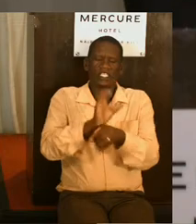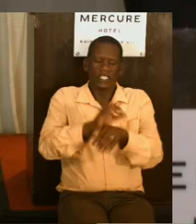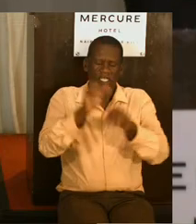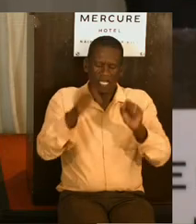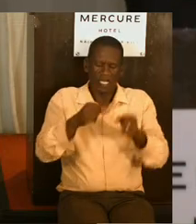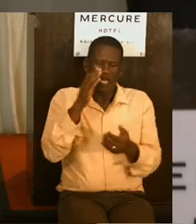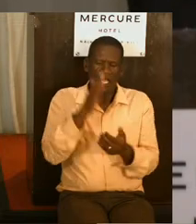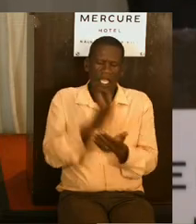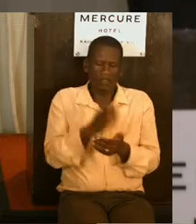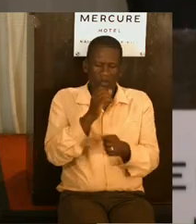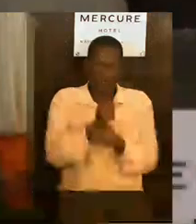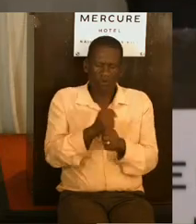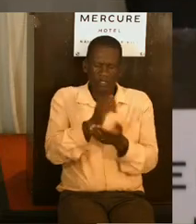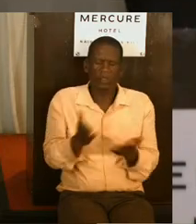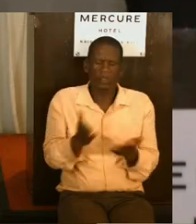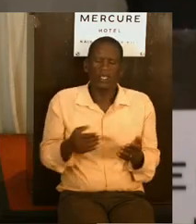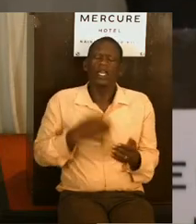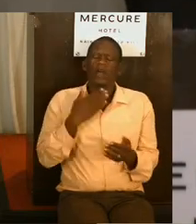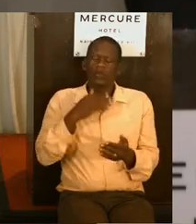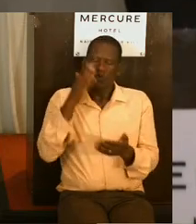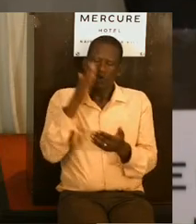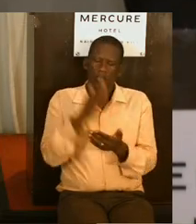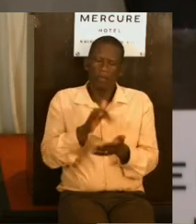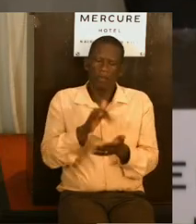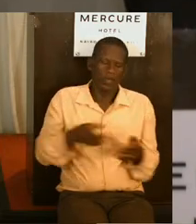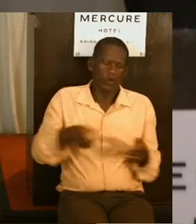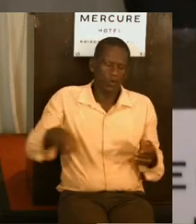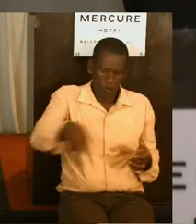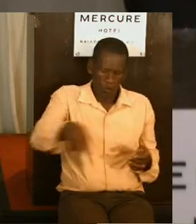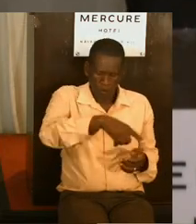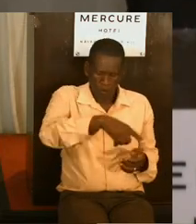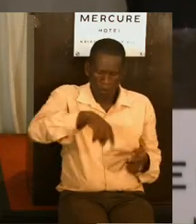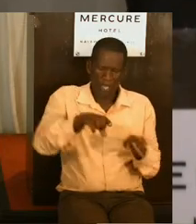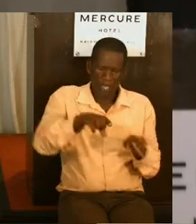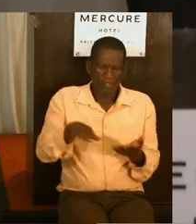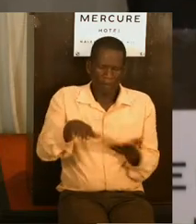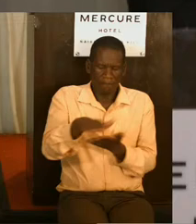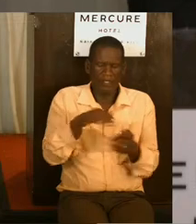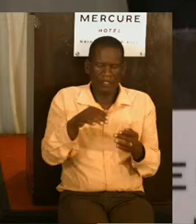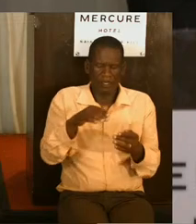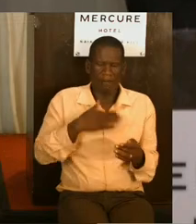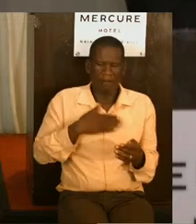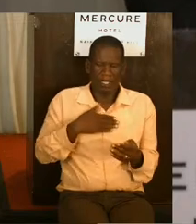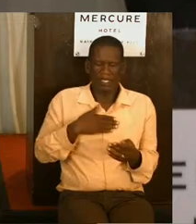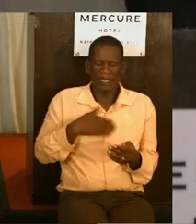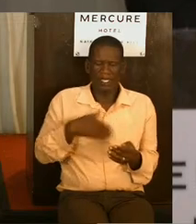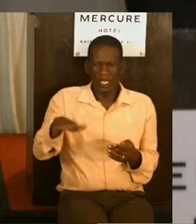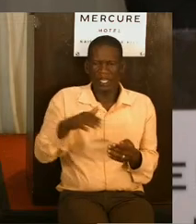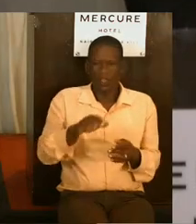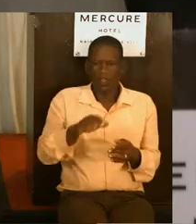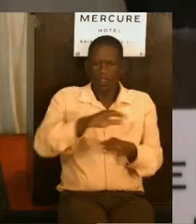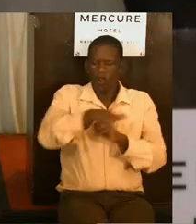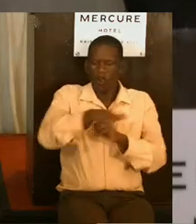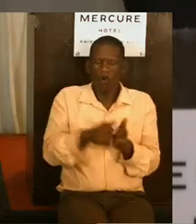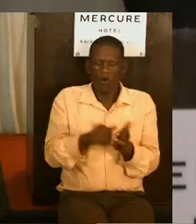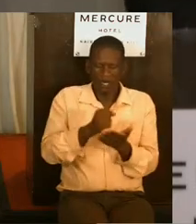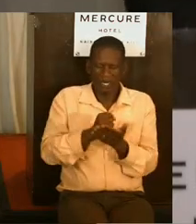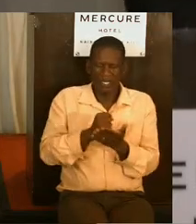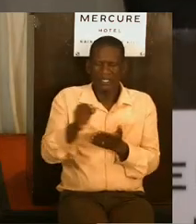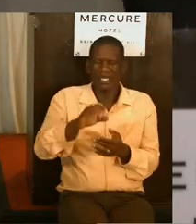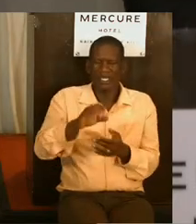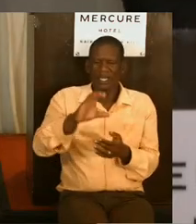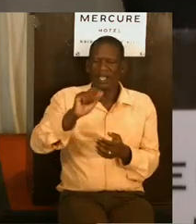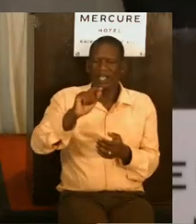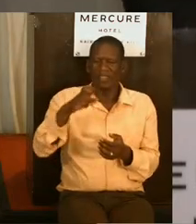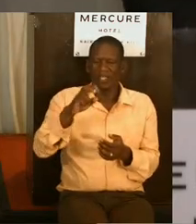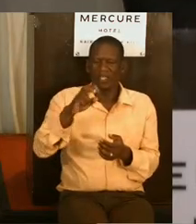actually do I want to attest that we as the basically in my diocese which is also since Cathedral diocese we put